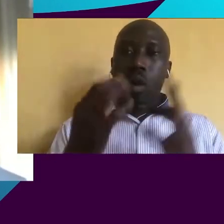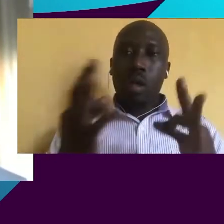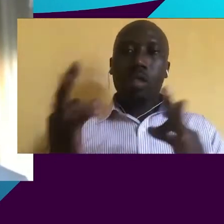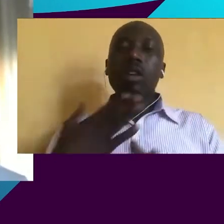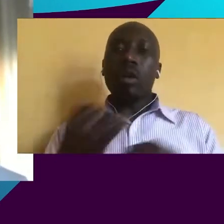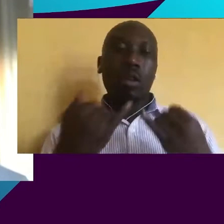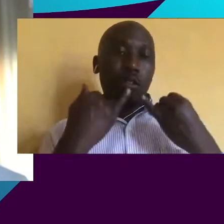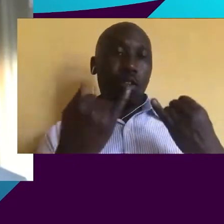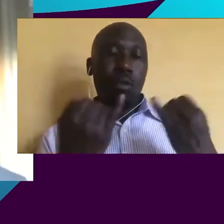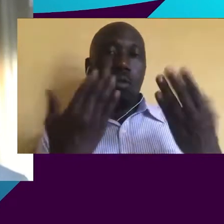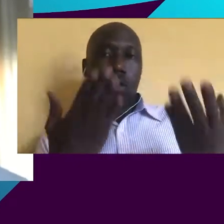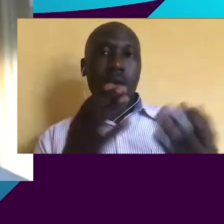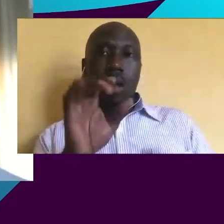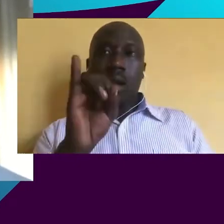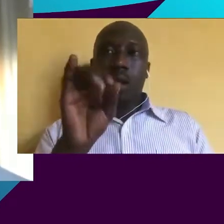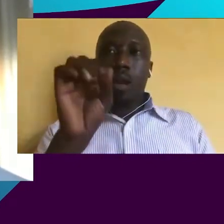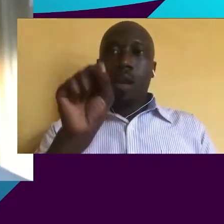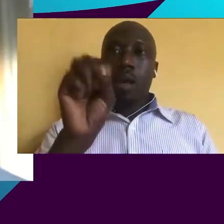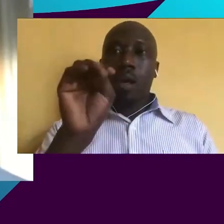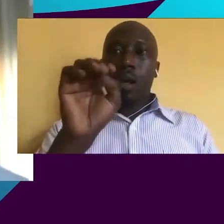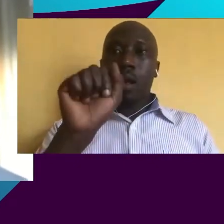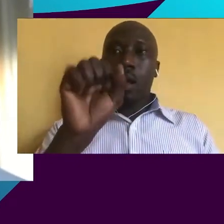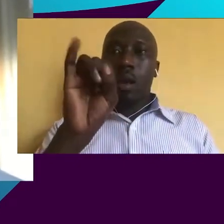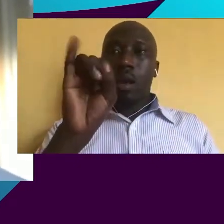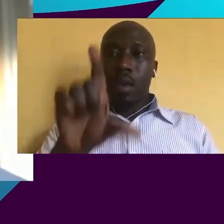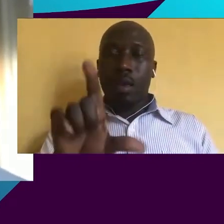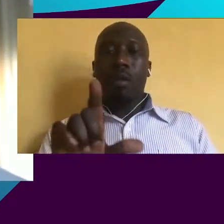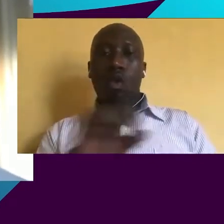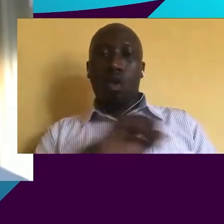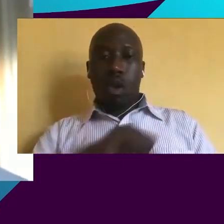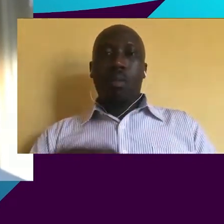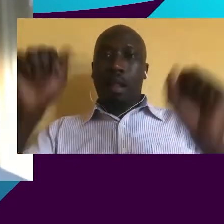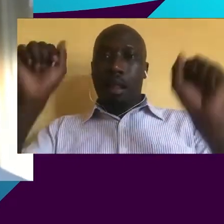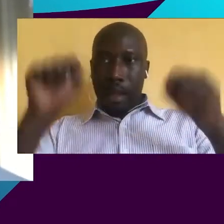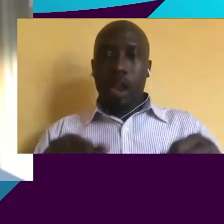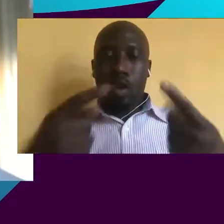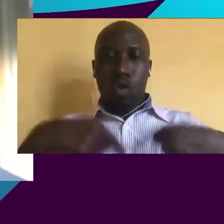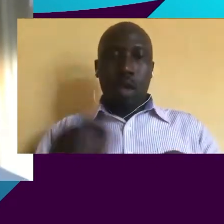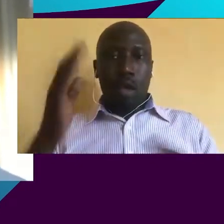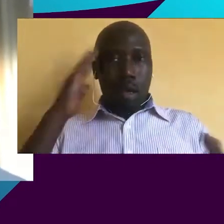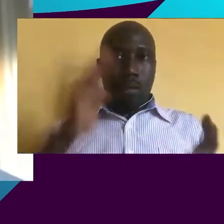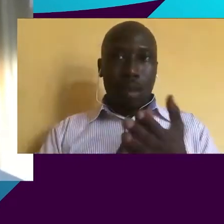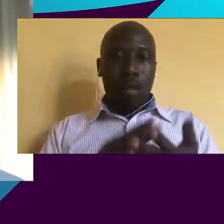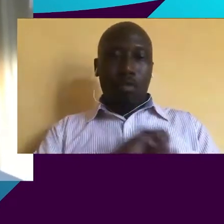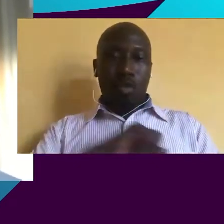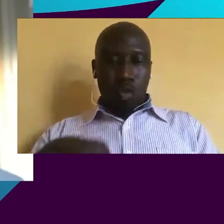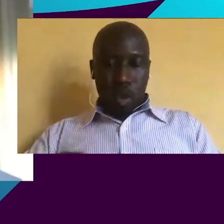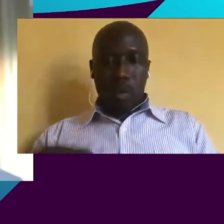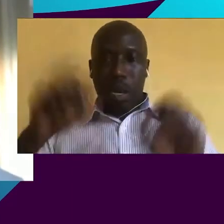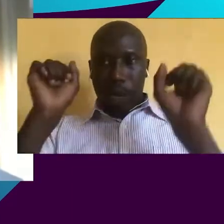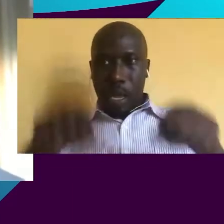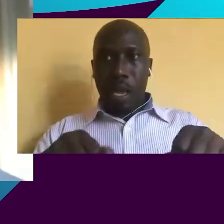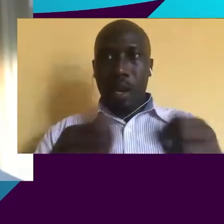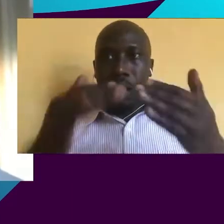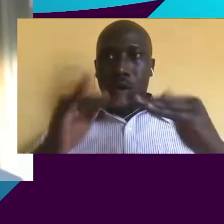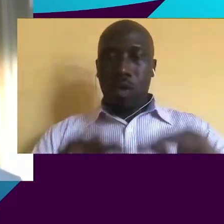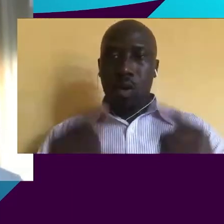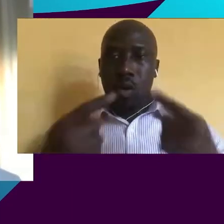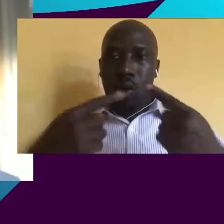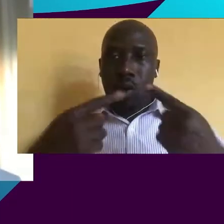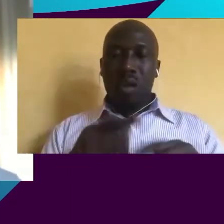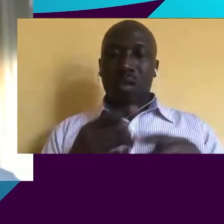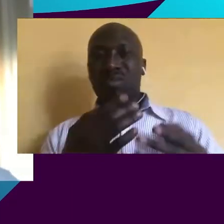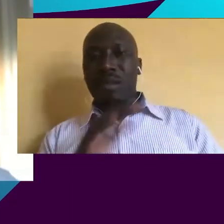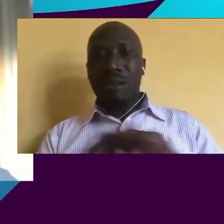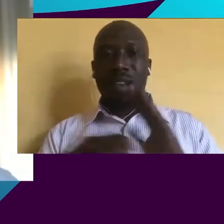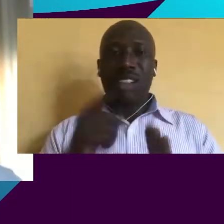Ismail, women can. For us, we believe ladies or women can. We don't believe that they can't.